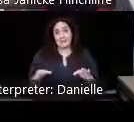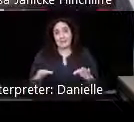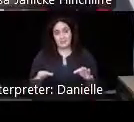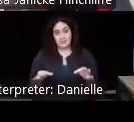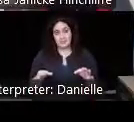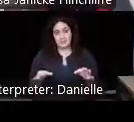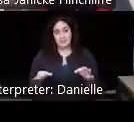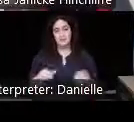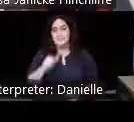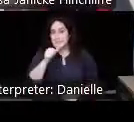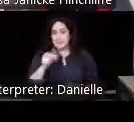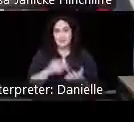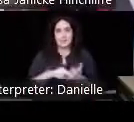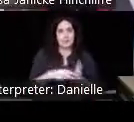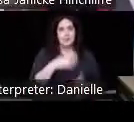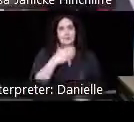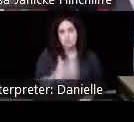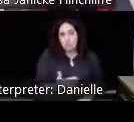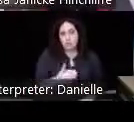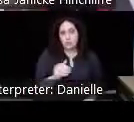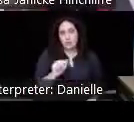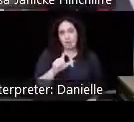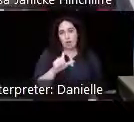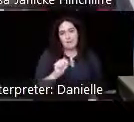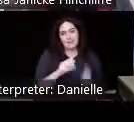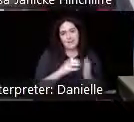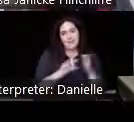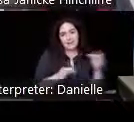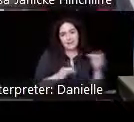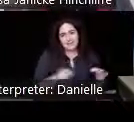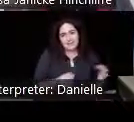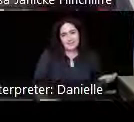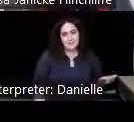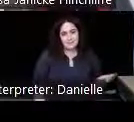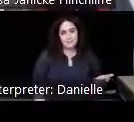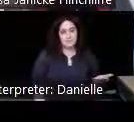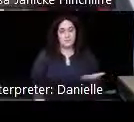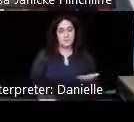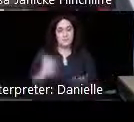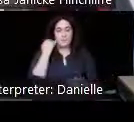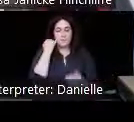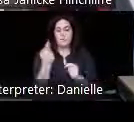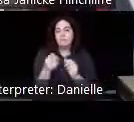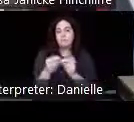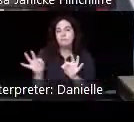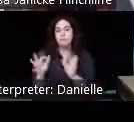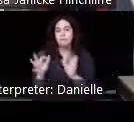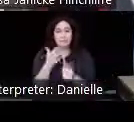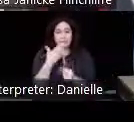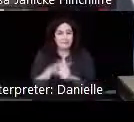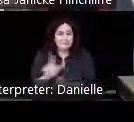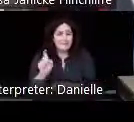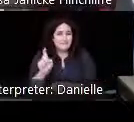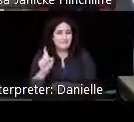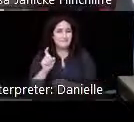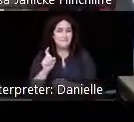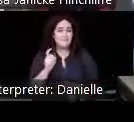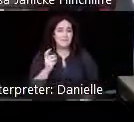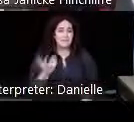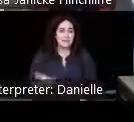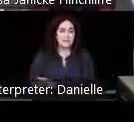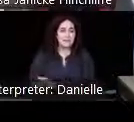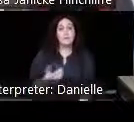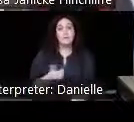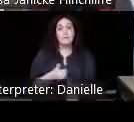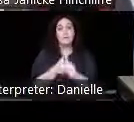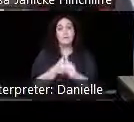text on an image. And so this raises question of how much is good enough, both maybe to meet the letter of the